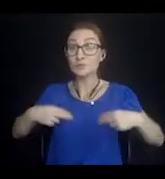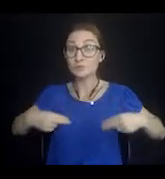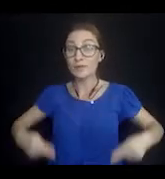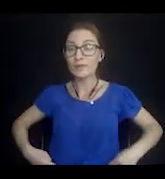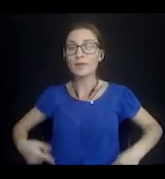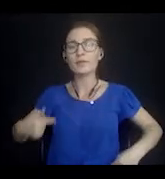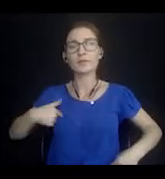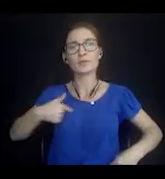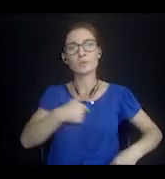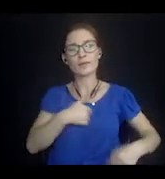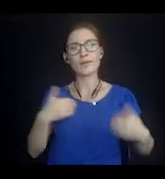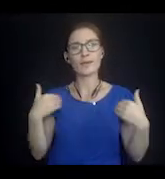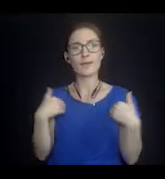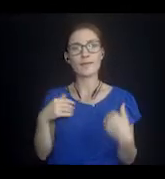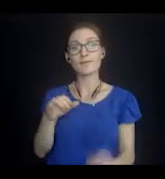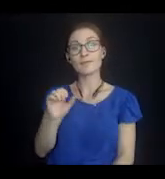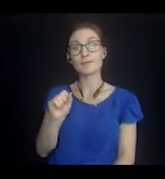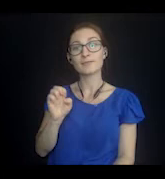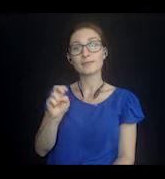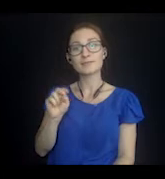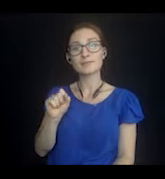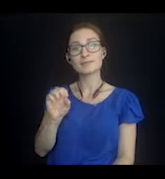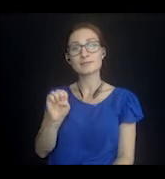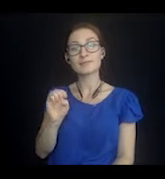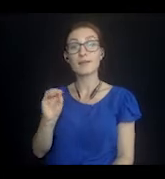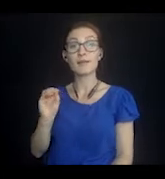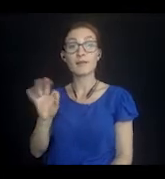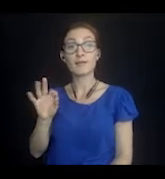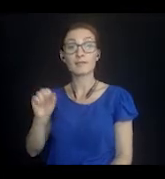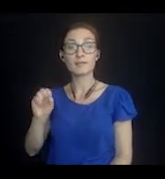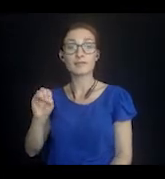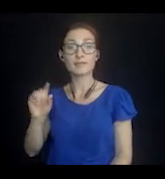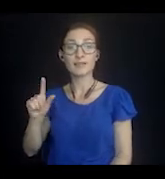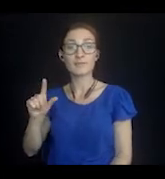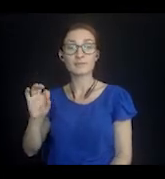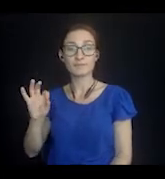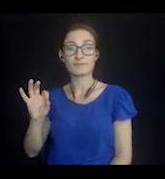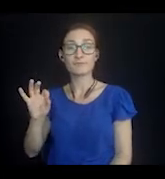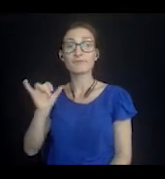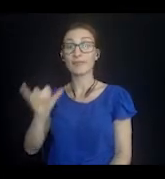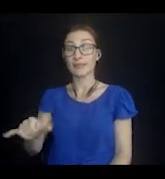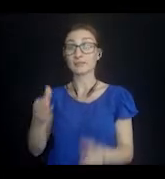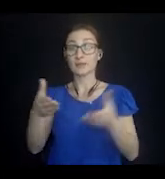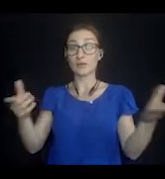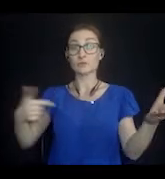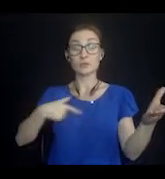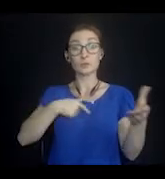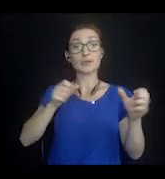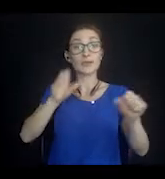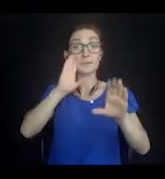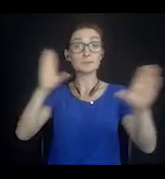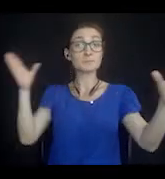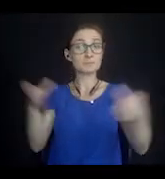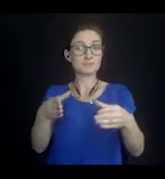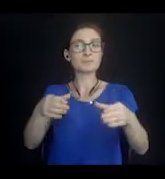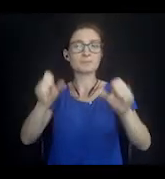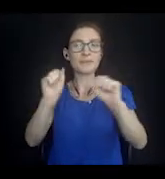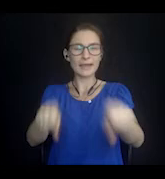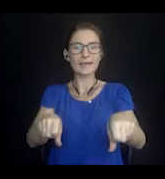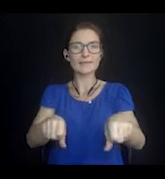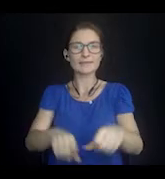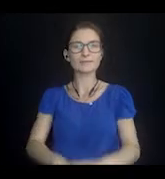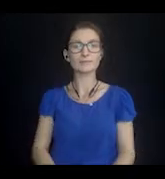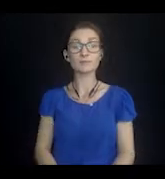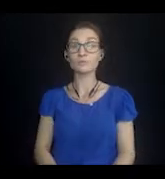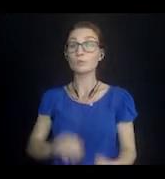humans in particular is that we have a sense of I, a sense of self, a sense of me. And that is actually an object that we can also